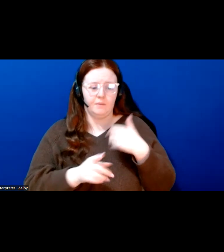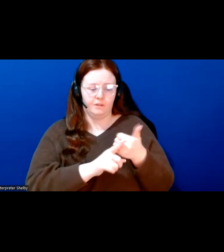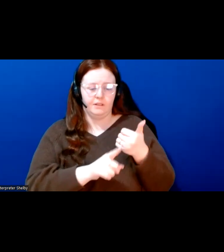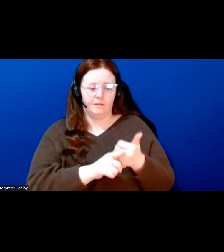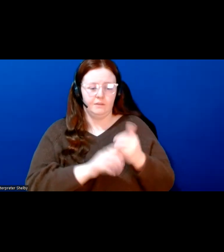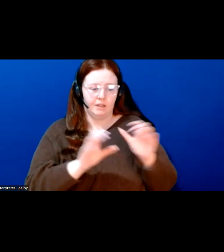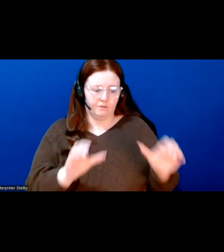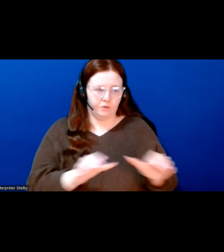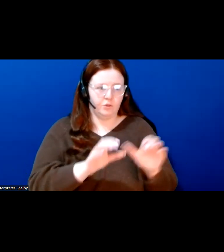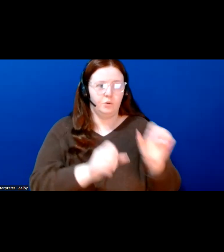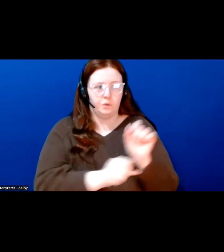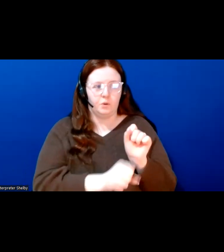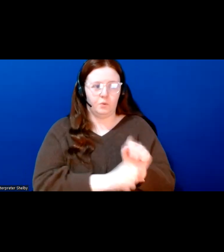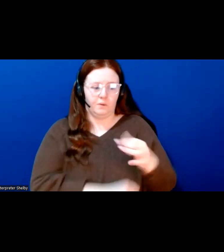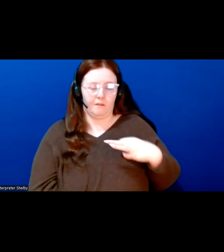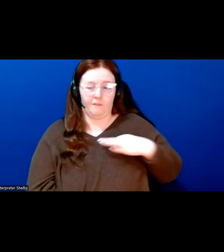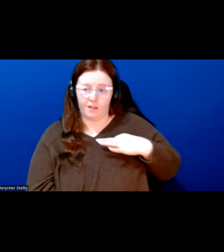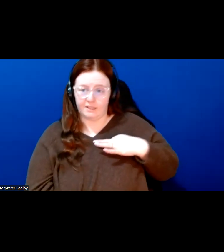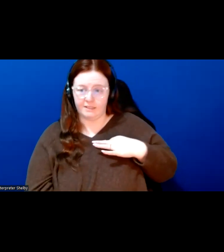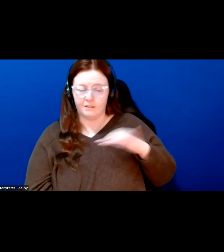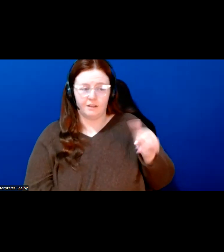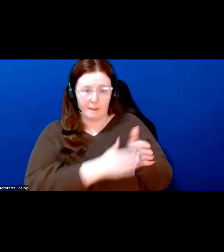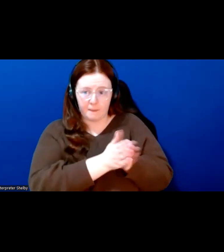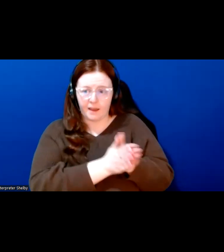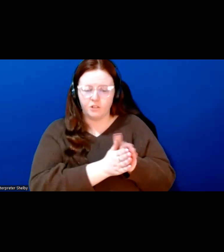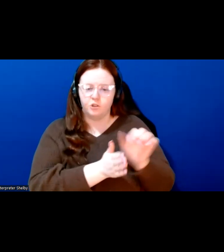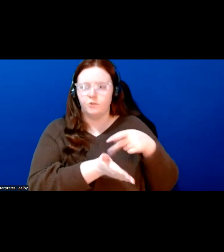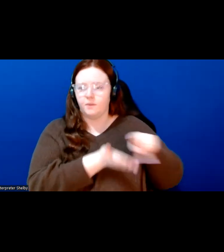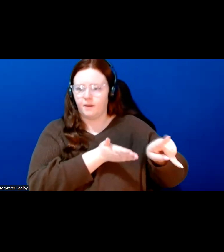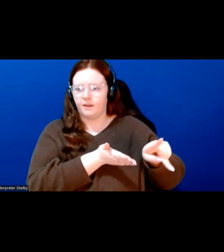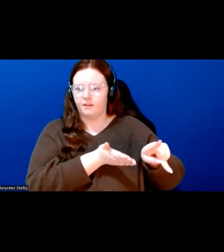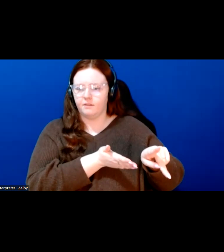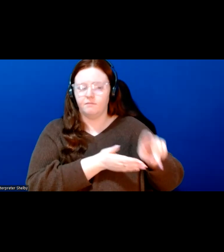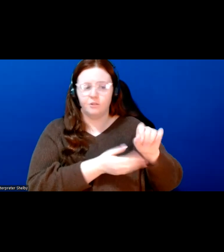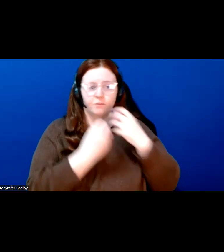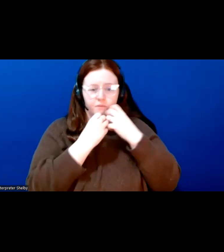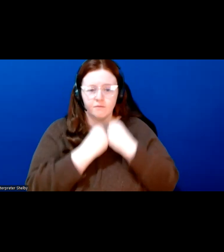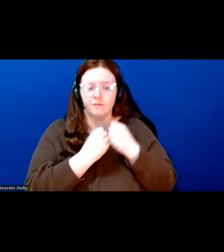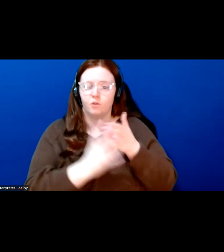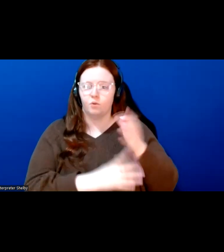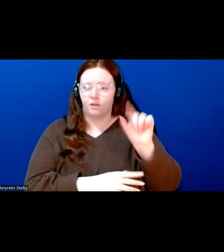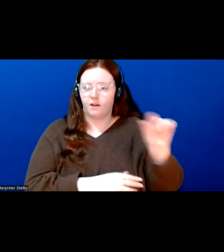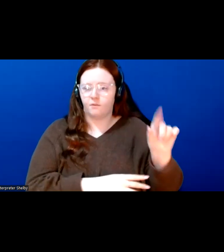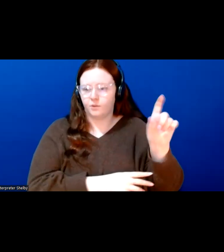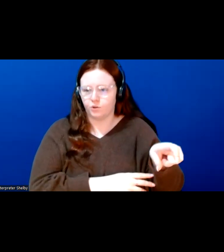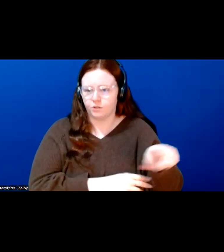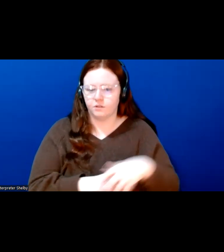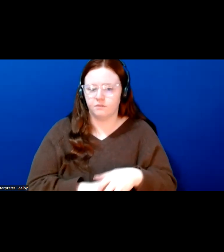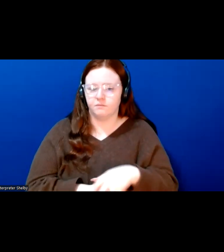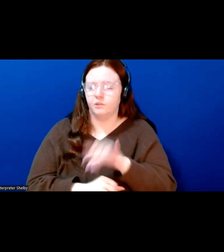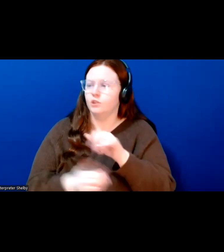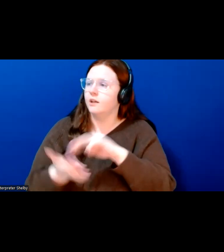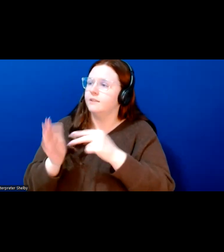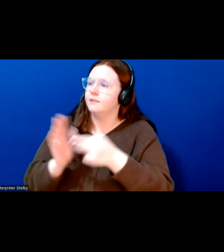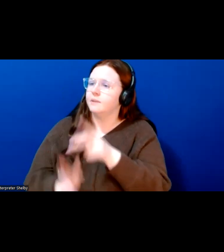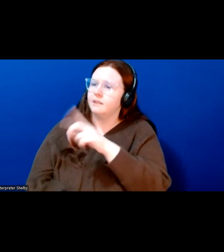work, volunteer-based. That passion should be getting paid for. That passion should be validated by our governments. It would really just be a way for them to show